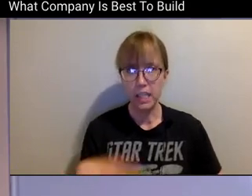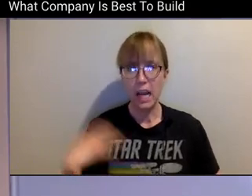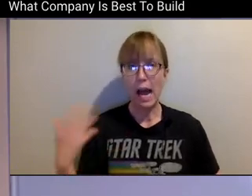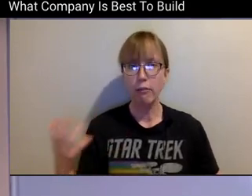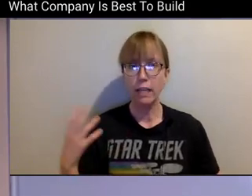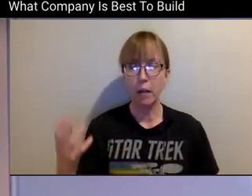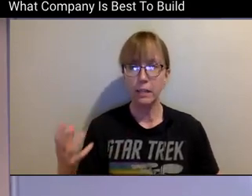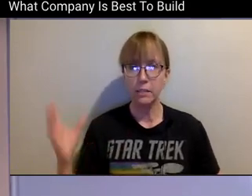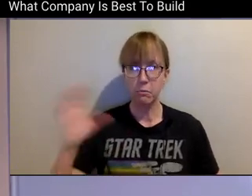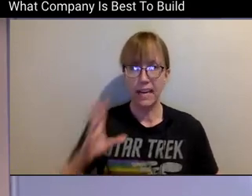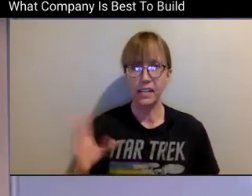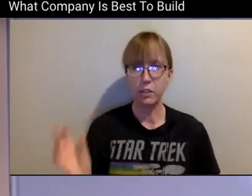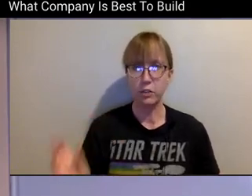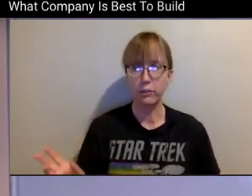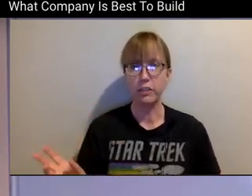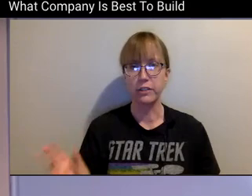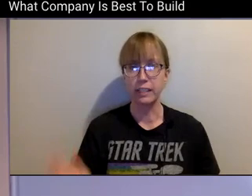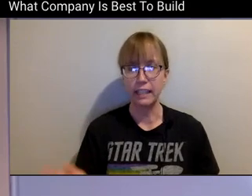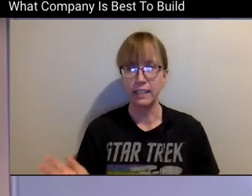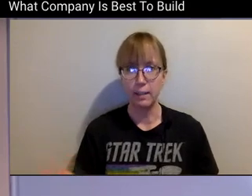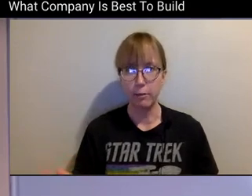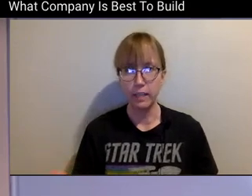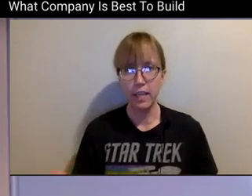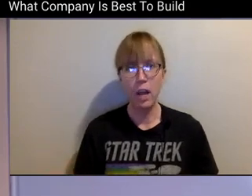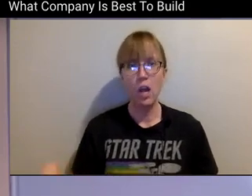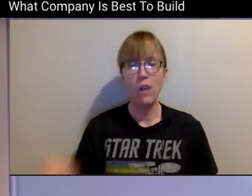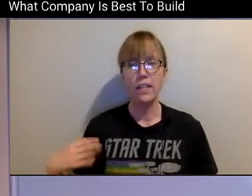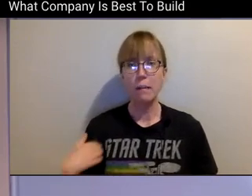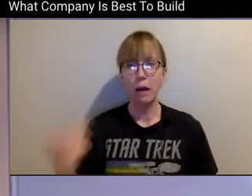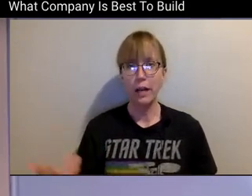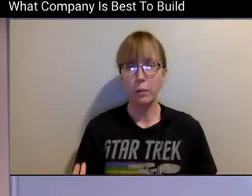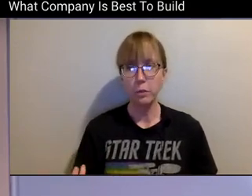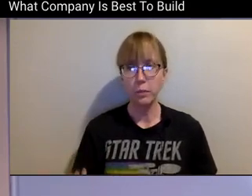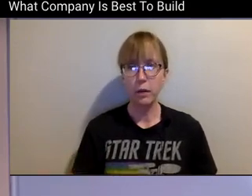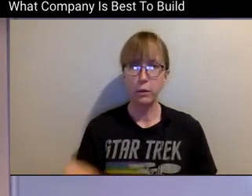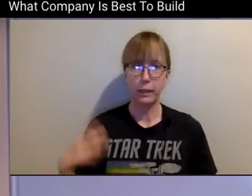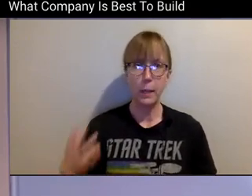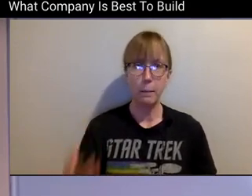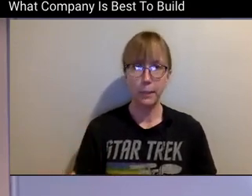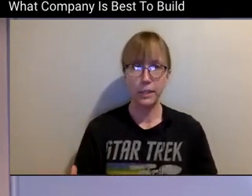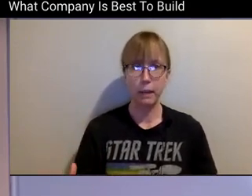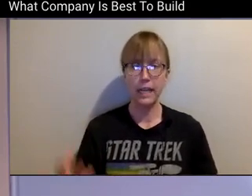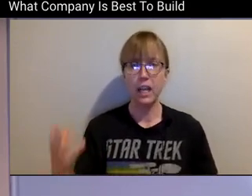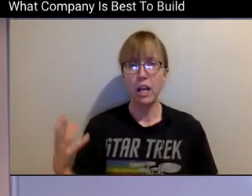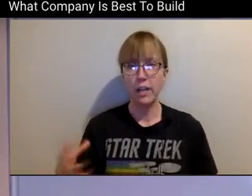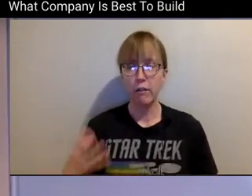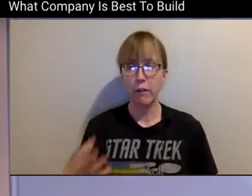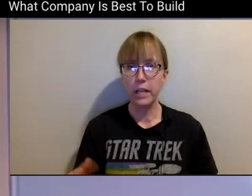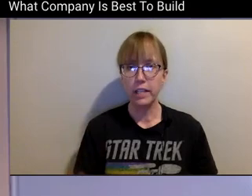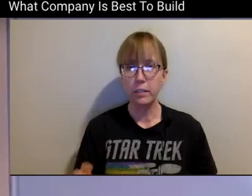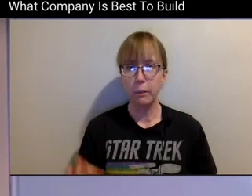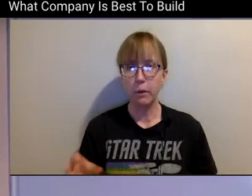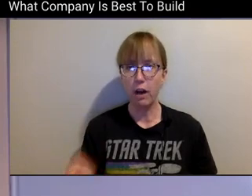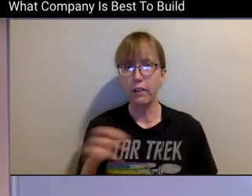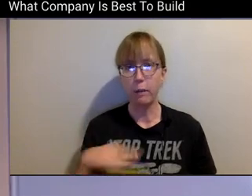recruitment, every company's ranks are structured slightly differently. The example I know most about would be Beachbody. Their